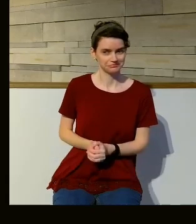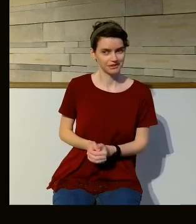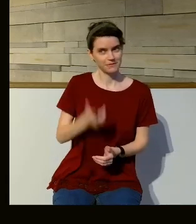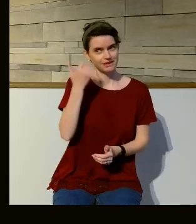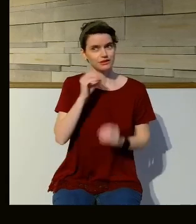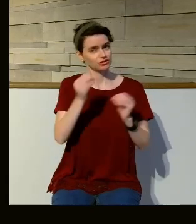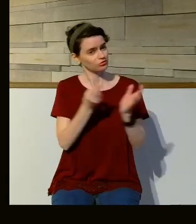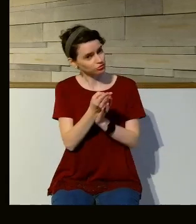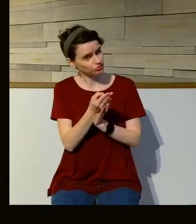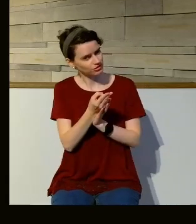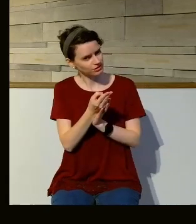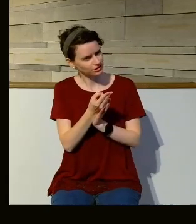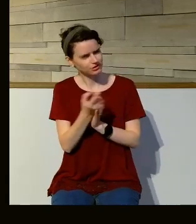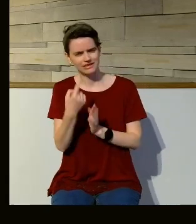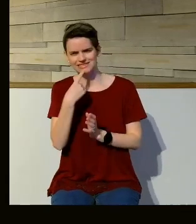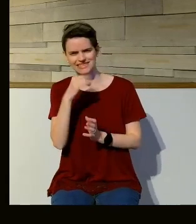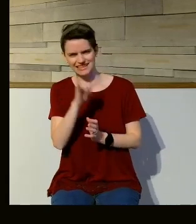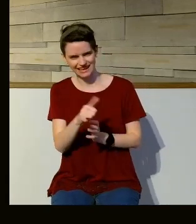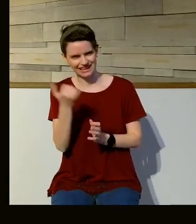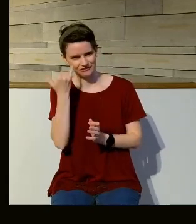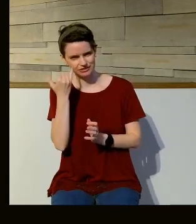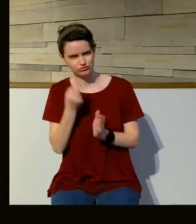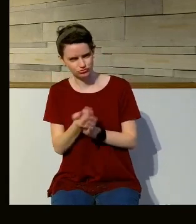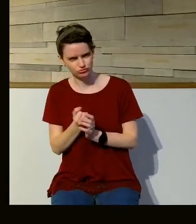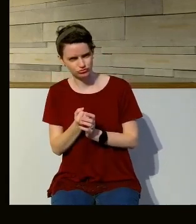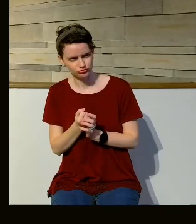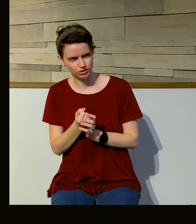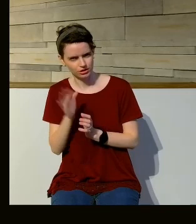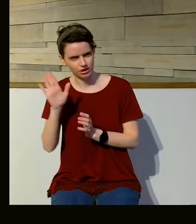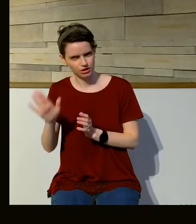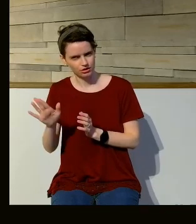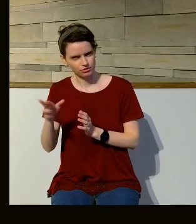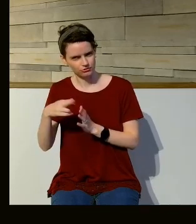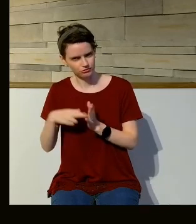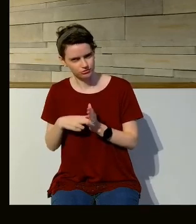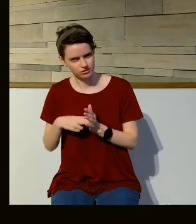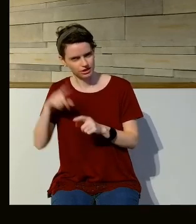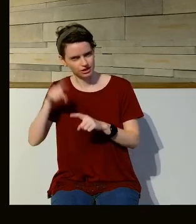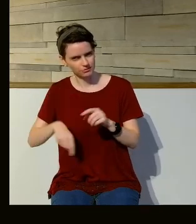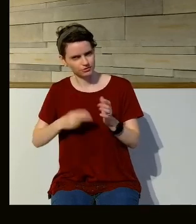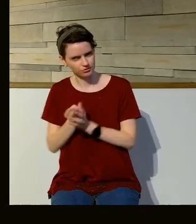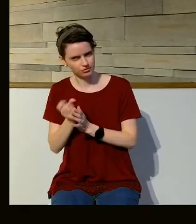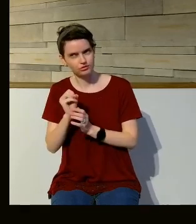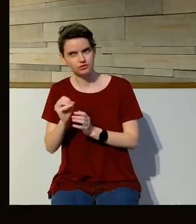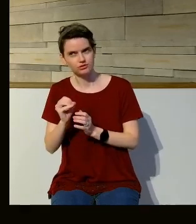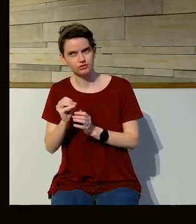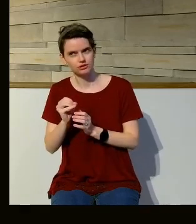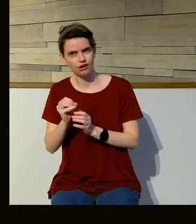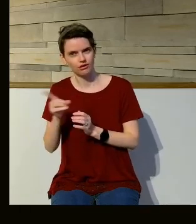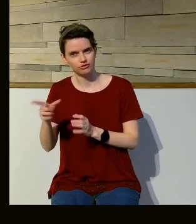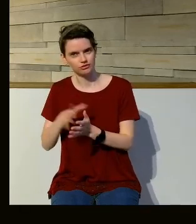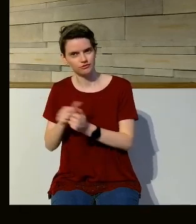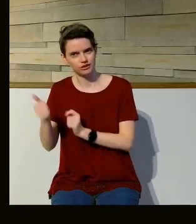Because if there is no truth, and you're saying that as if it is true, then by your own standard, what you just said can't be true. It's what we call in philosophy